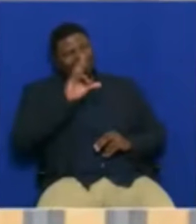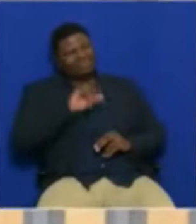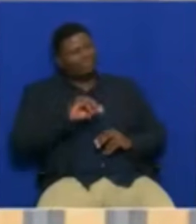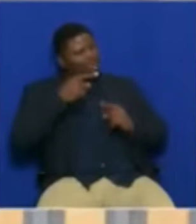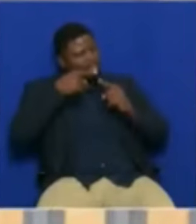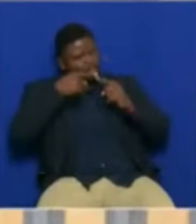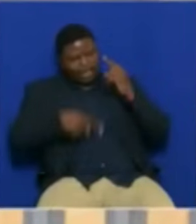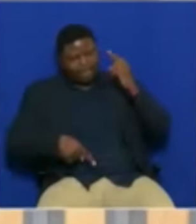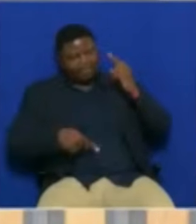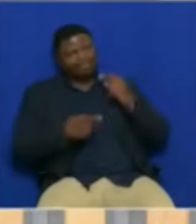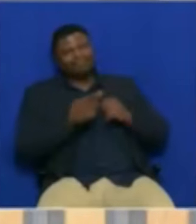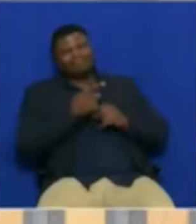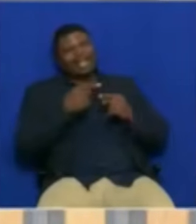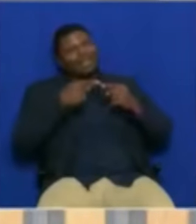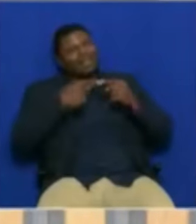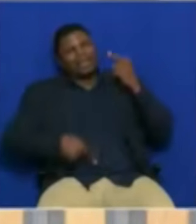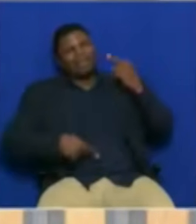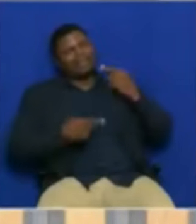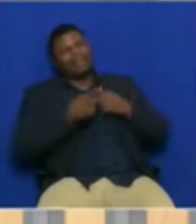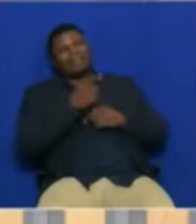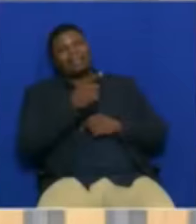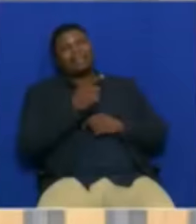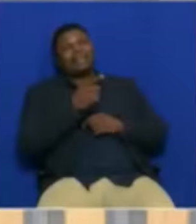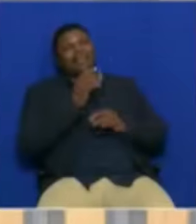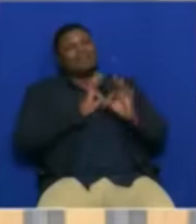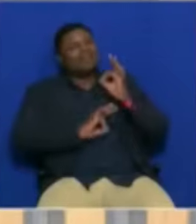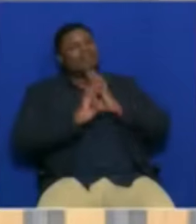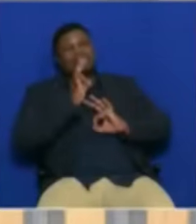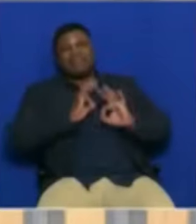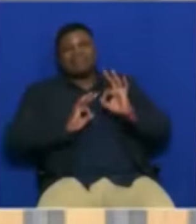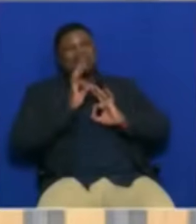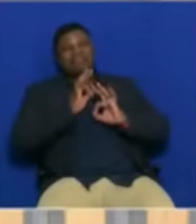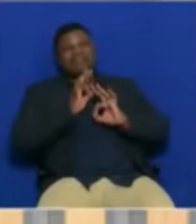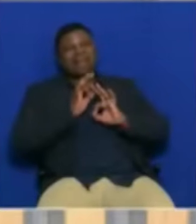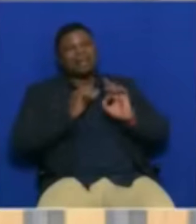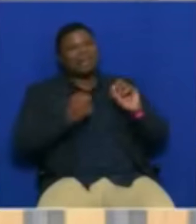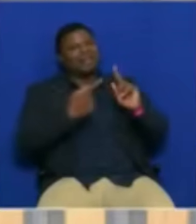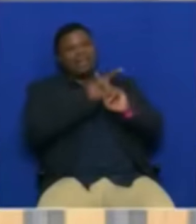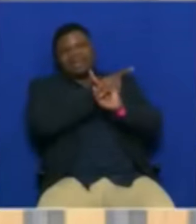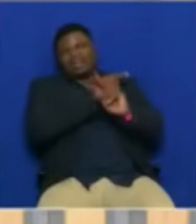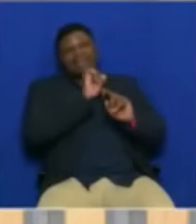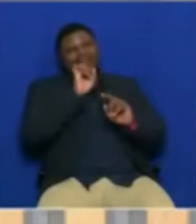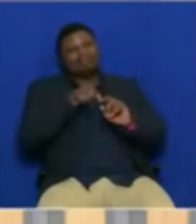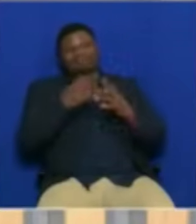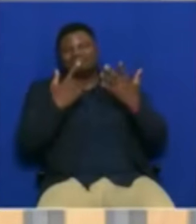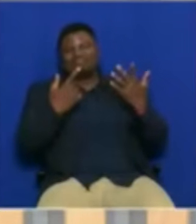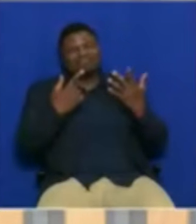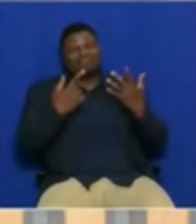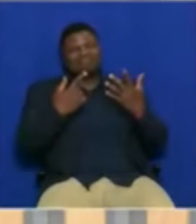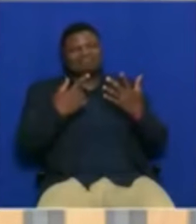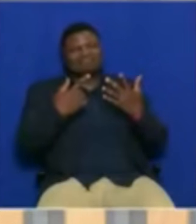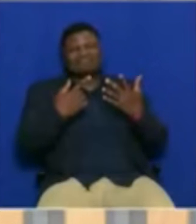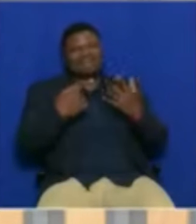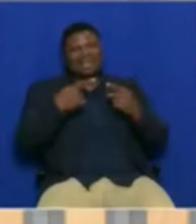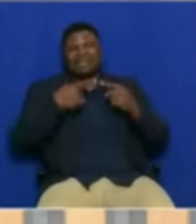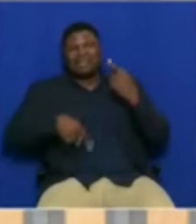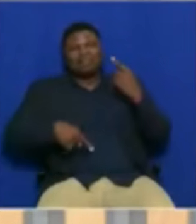Colonel. So you start with a conclusion and then you work your way backwards.